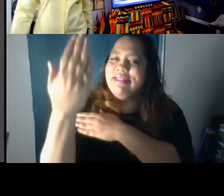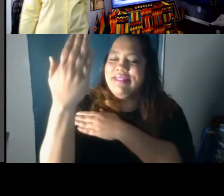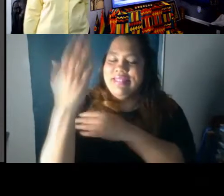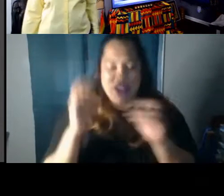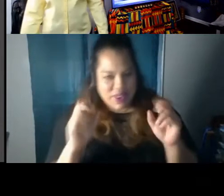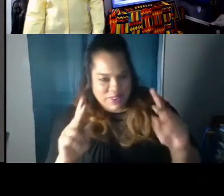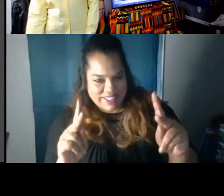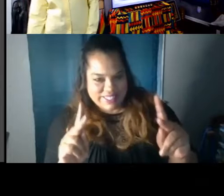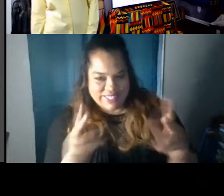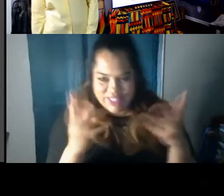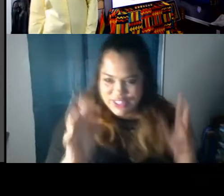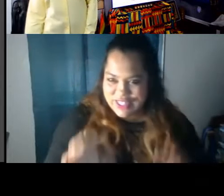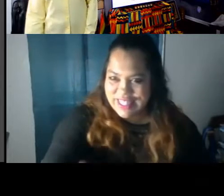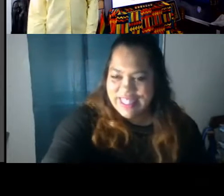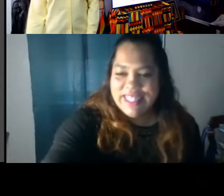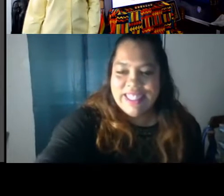Okay.